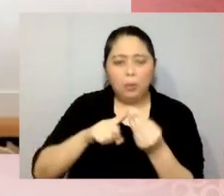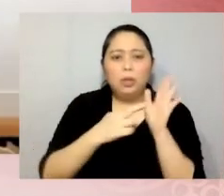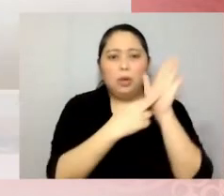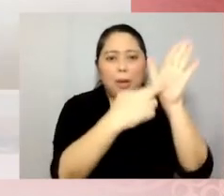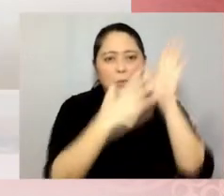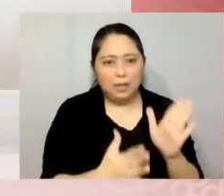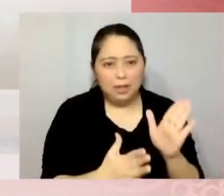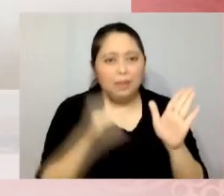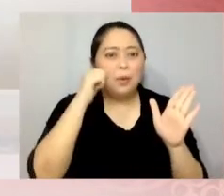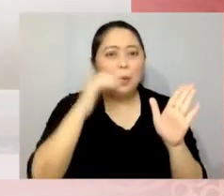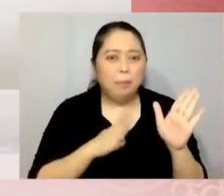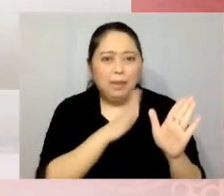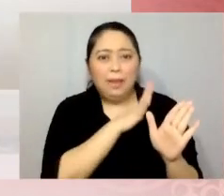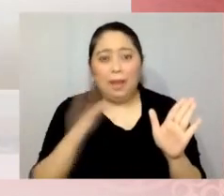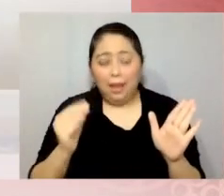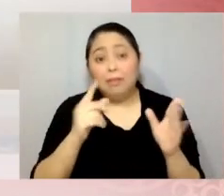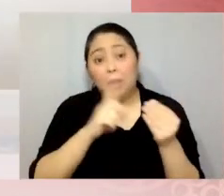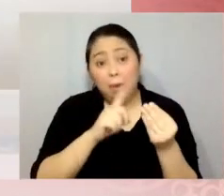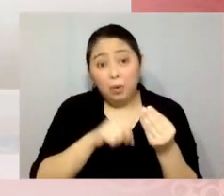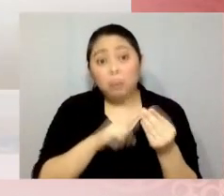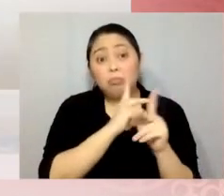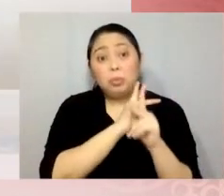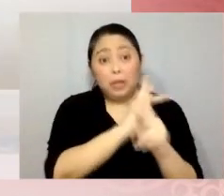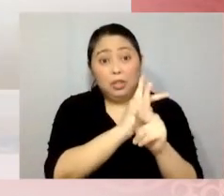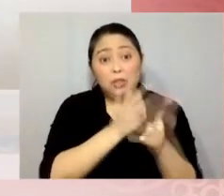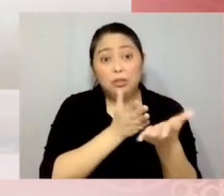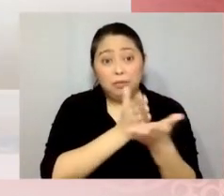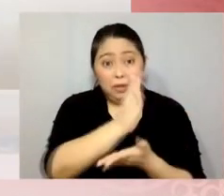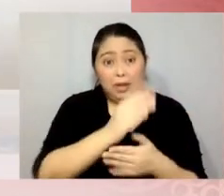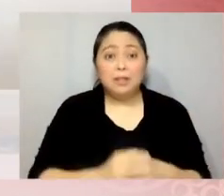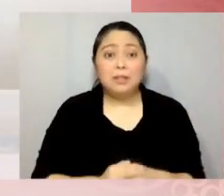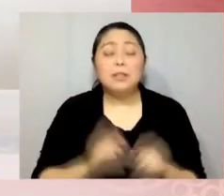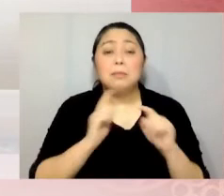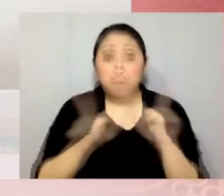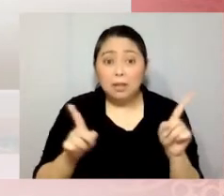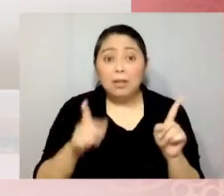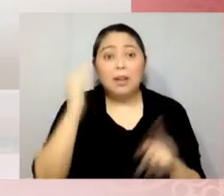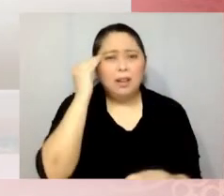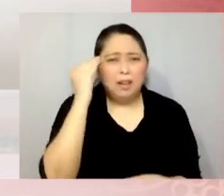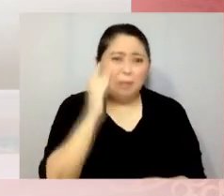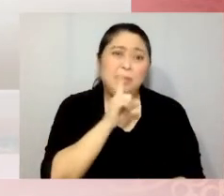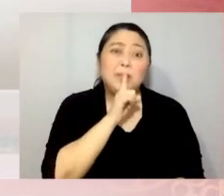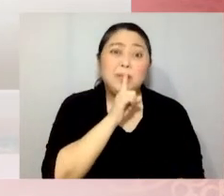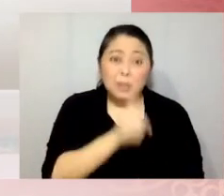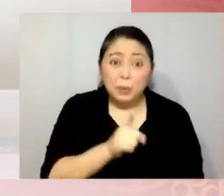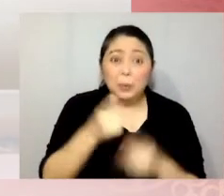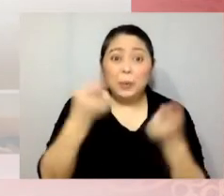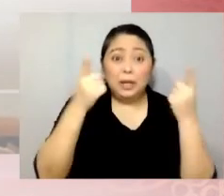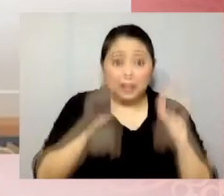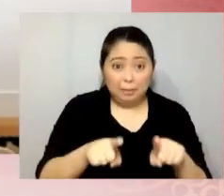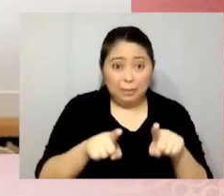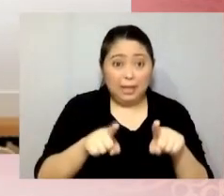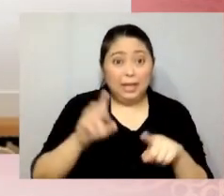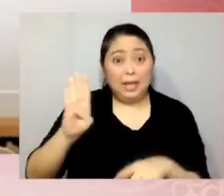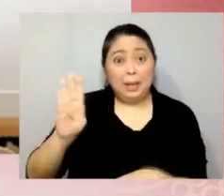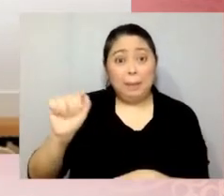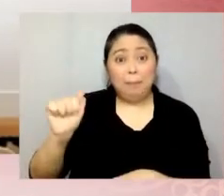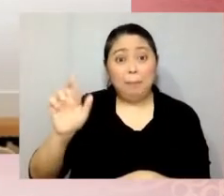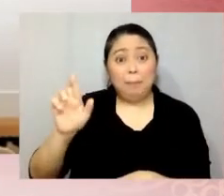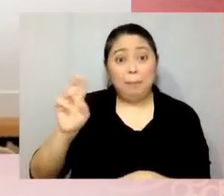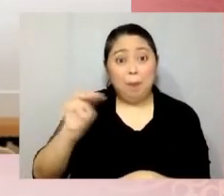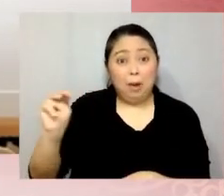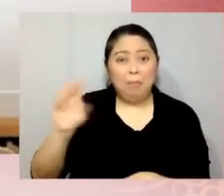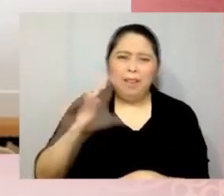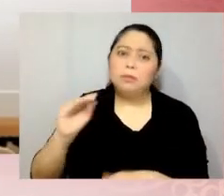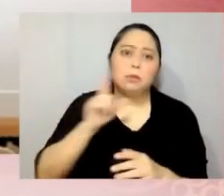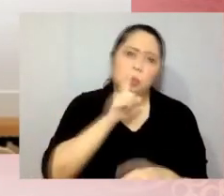of our rights. However, we know that in the lived realities of women, not just in the BARM, but in the whole